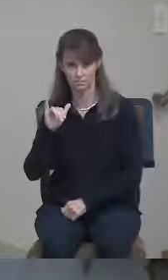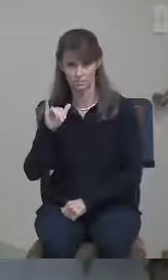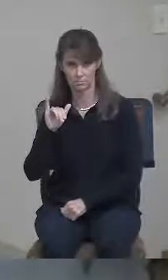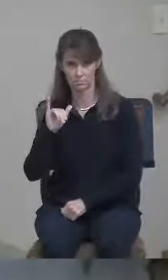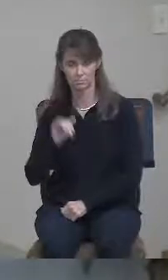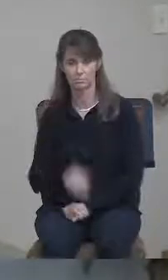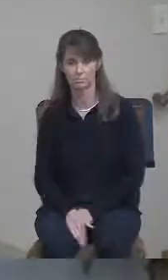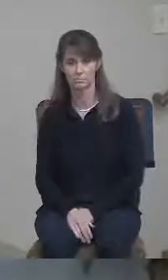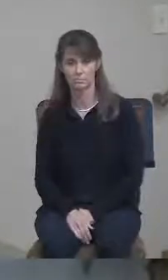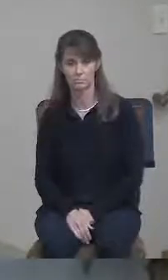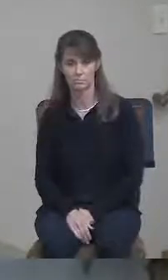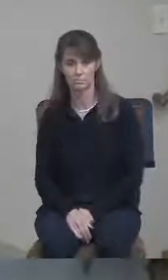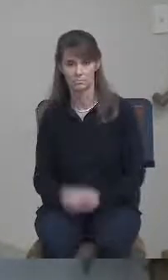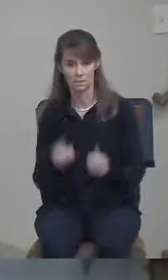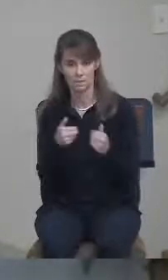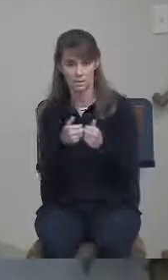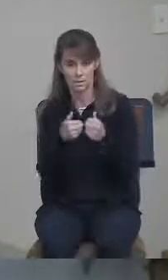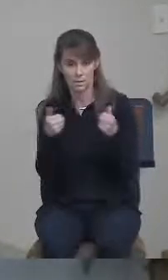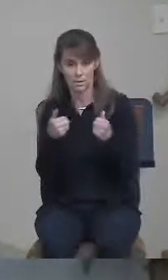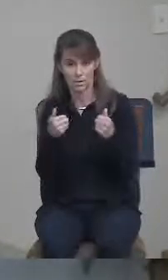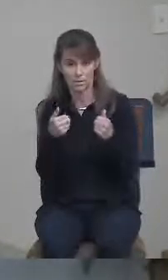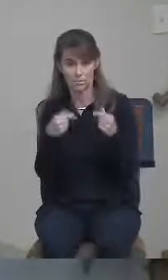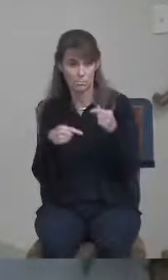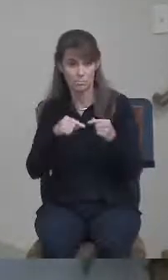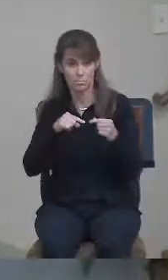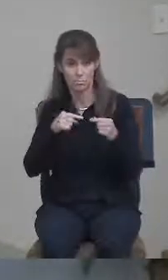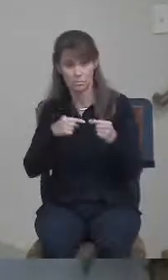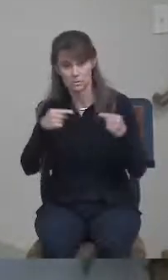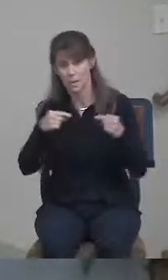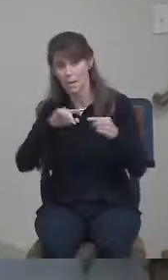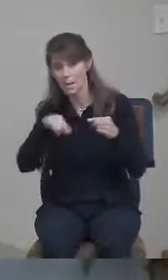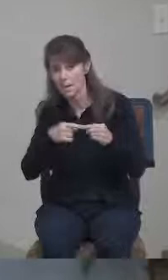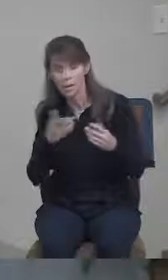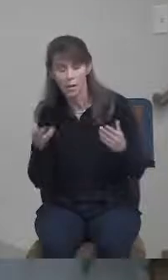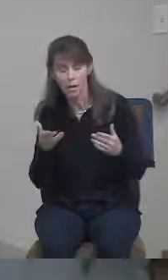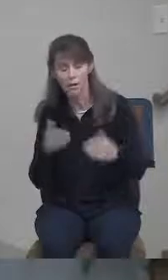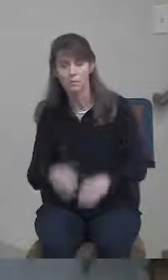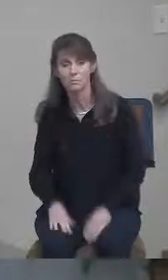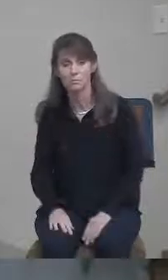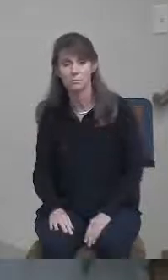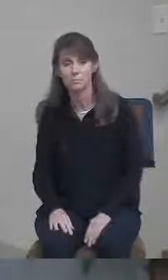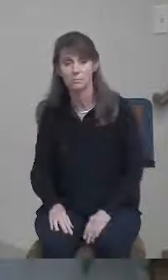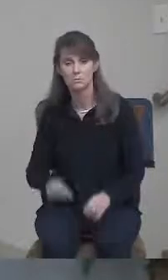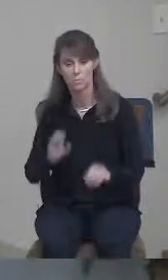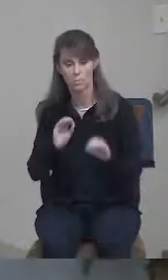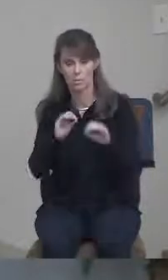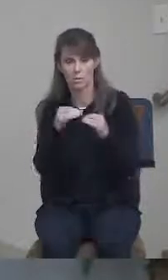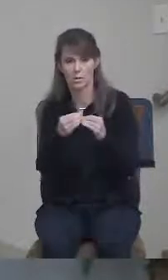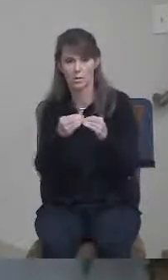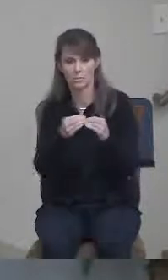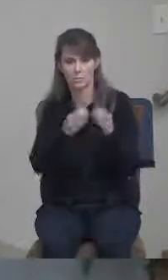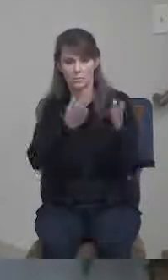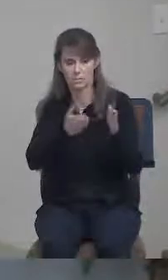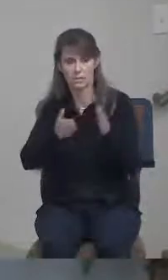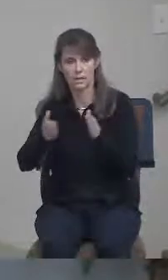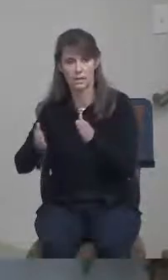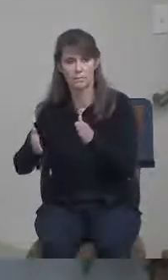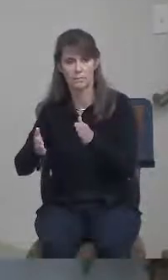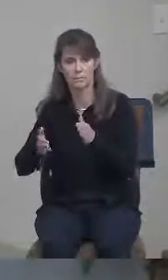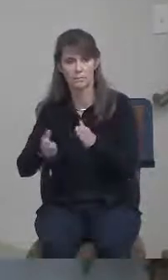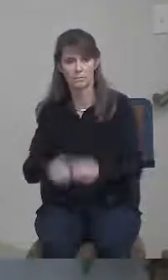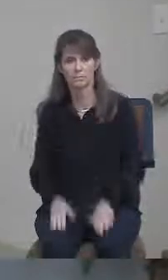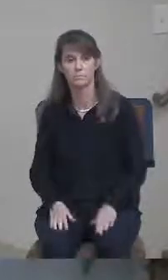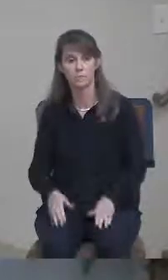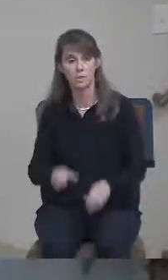The New Testament church government, as is described in the New Testament, has elders as